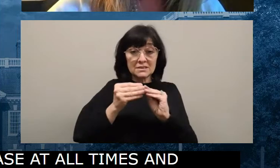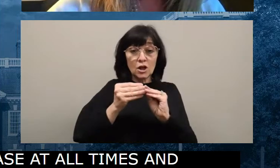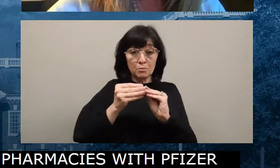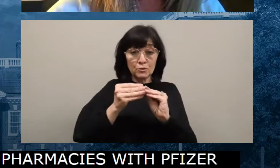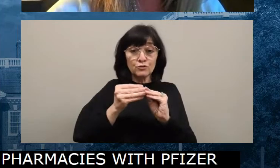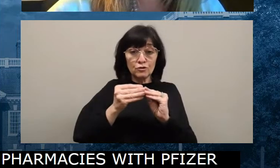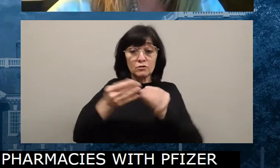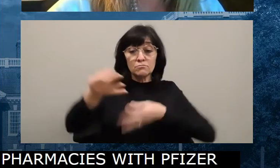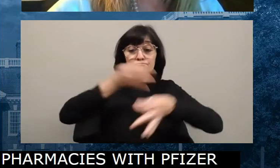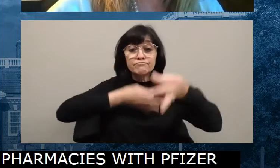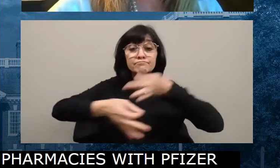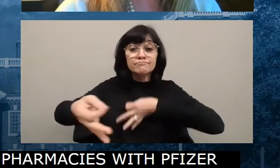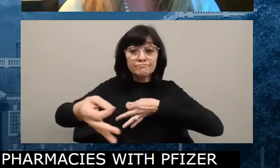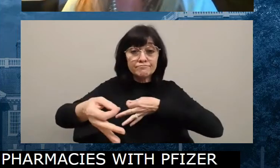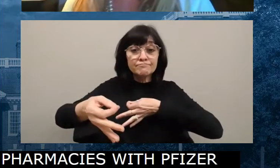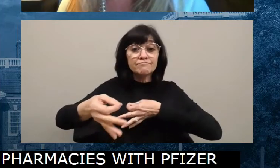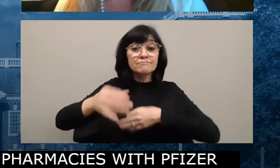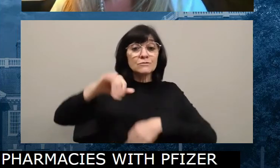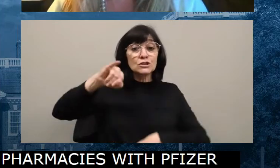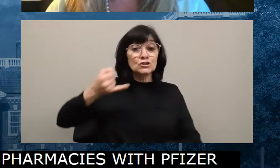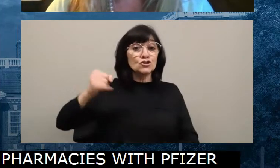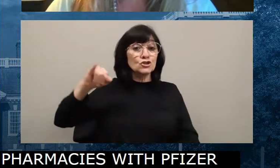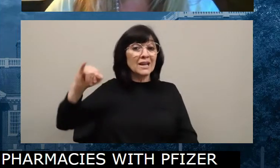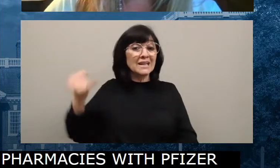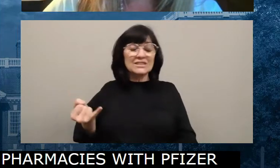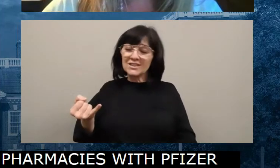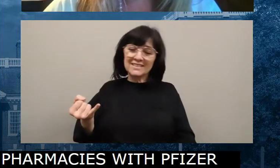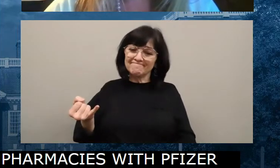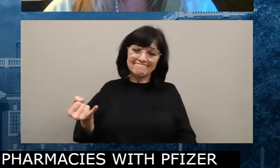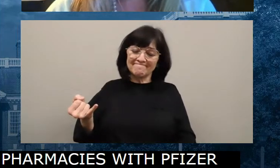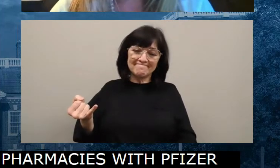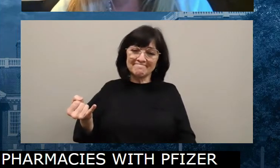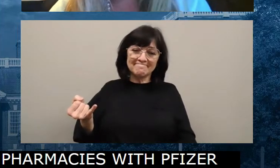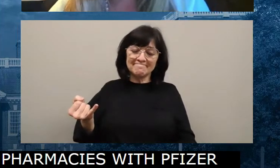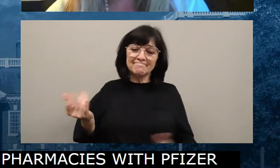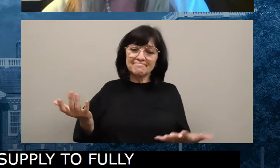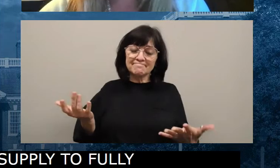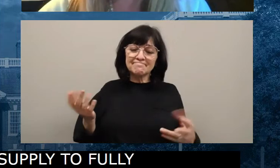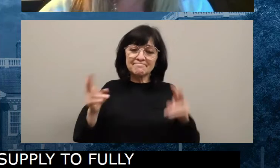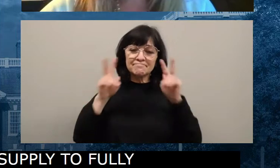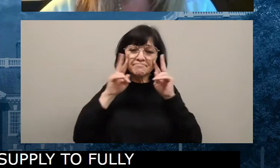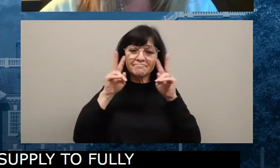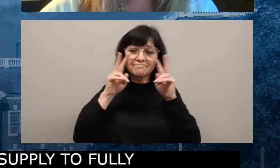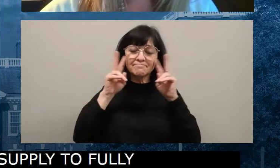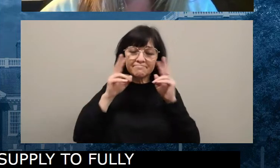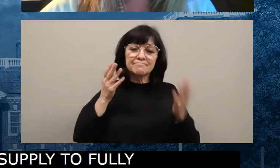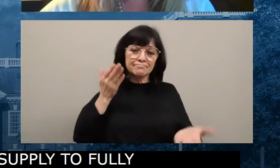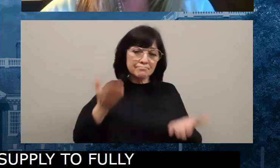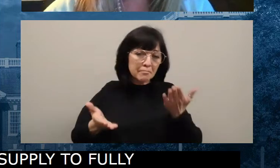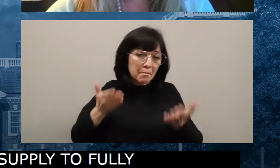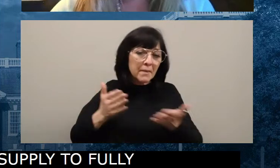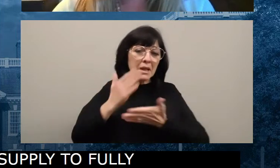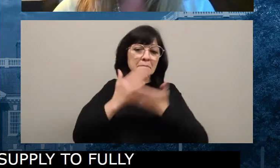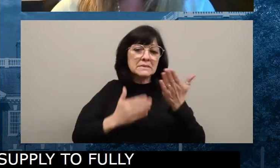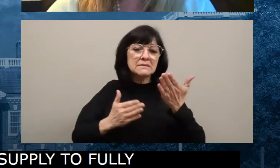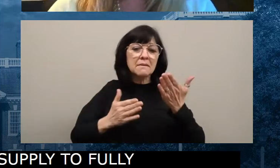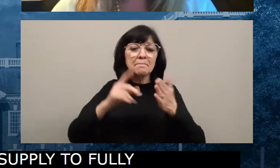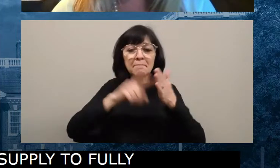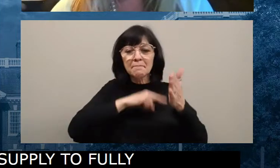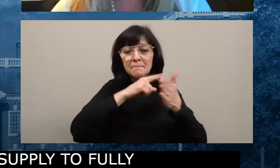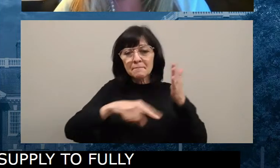supplement this any shortage at this point. So there may be some cancellations, but